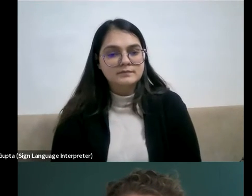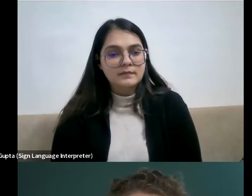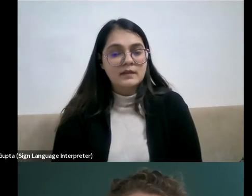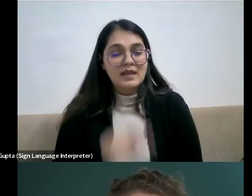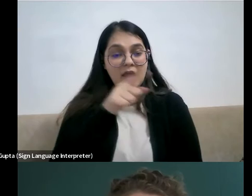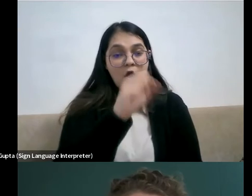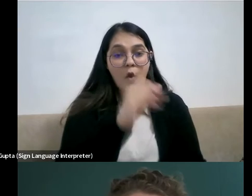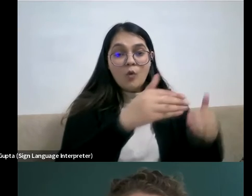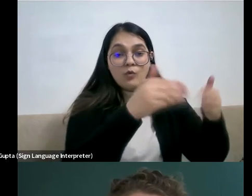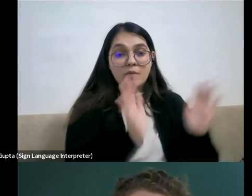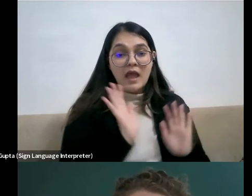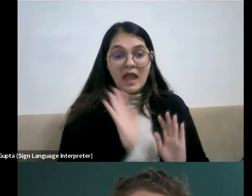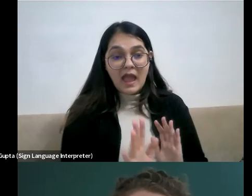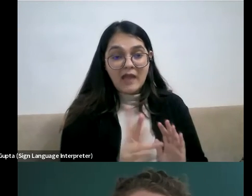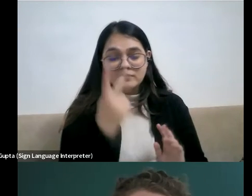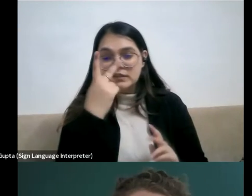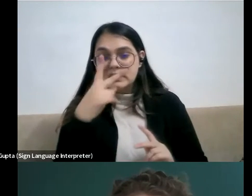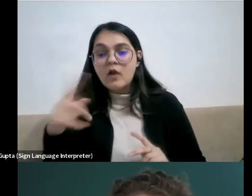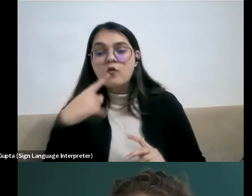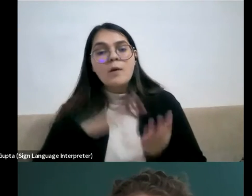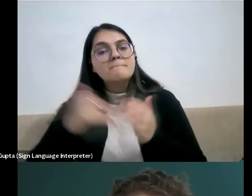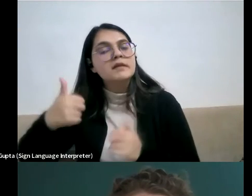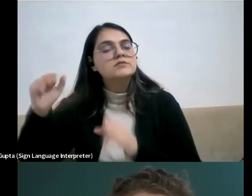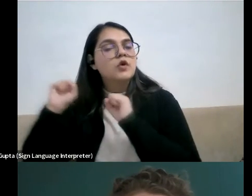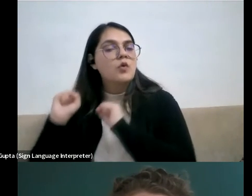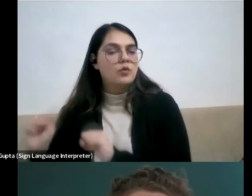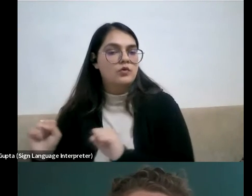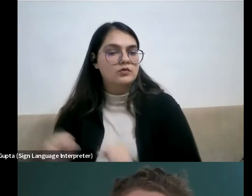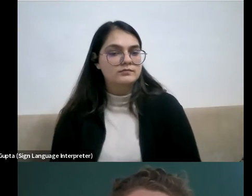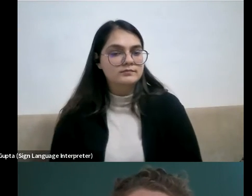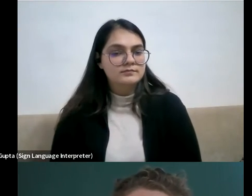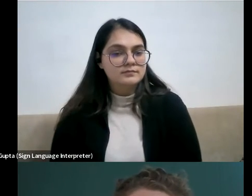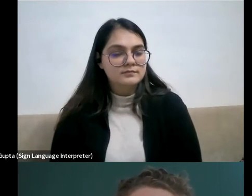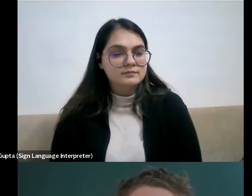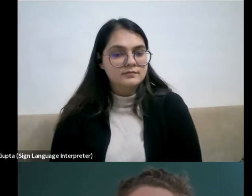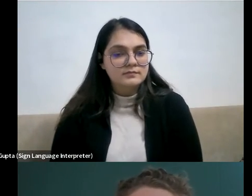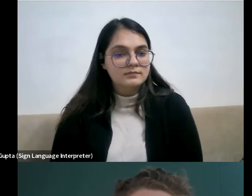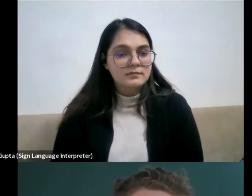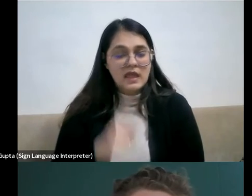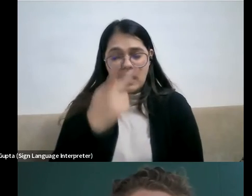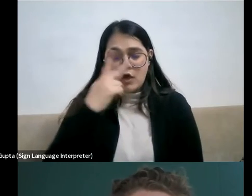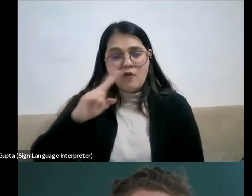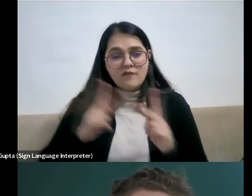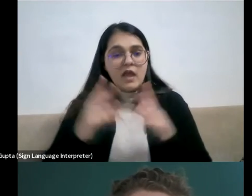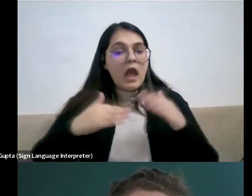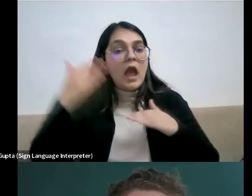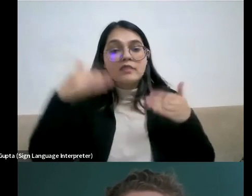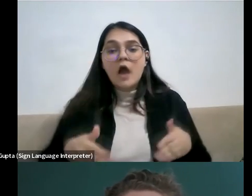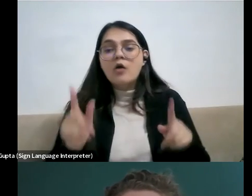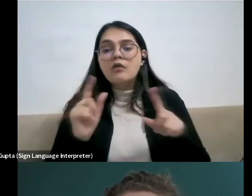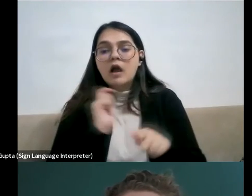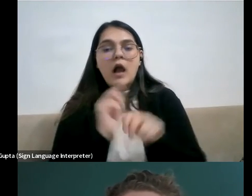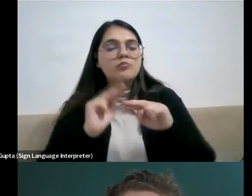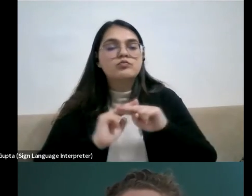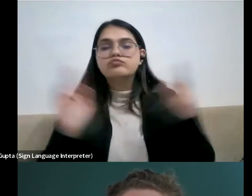has civil society and user group representation on it, actually has a defined and significant role. At the moment, it has no role at all. And